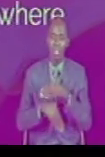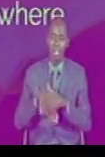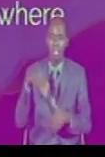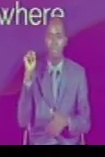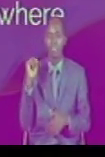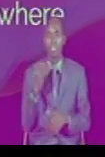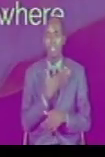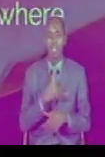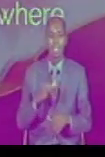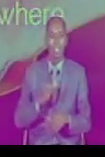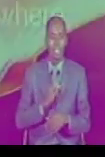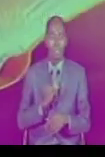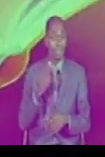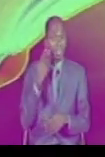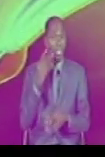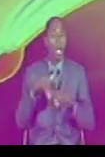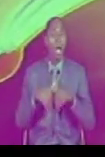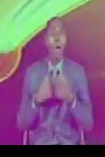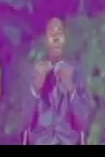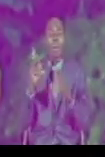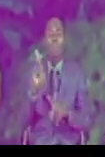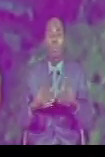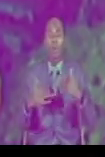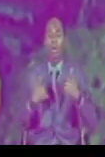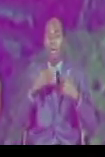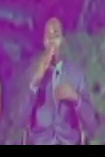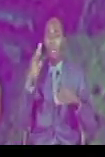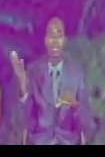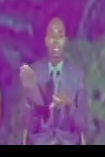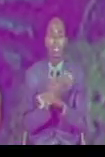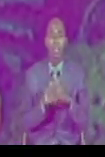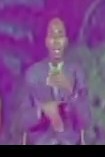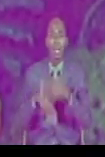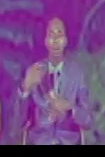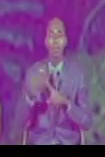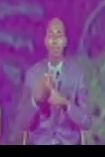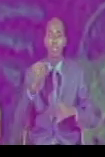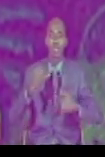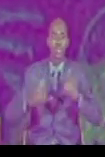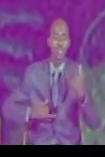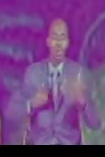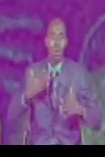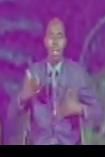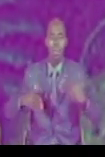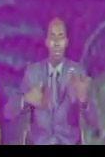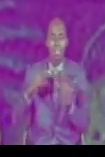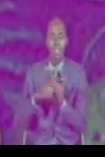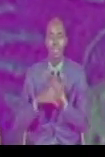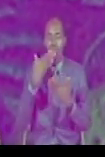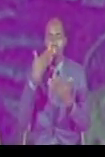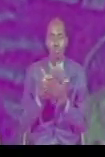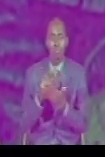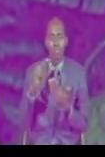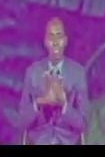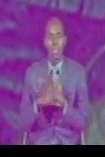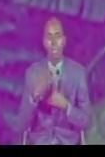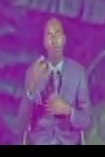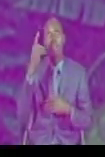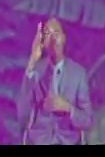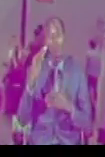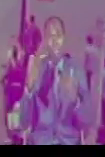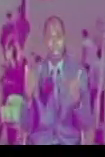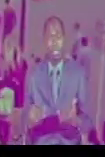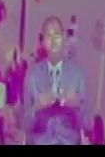out. How many people have been driven out of the joy and the happiness and the goodness of the Lord? And the Lord is saying, when